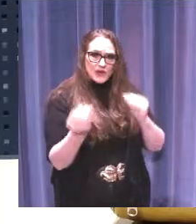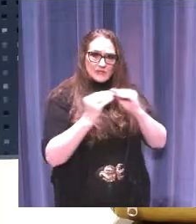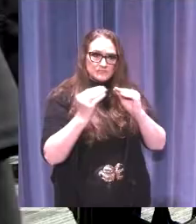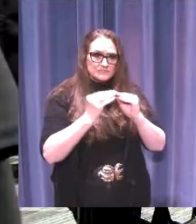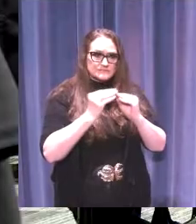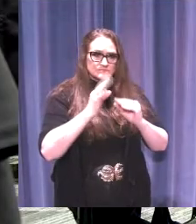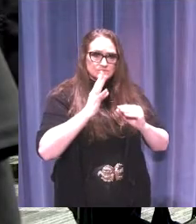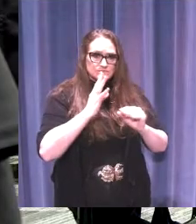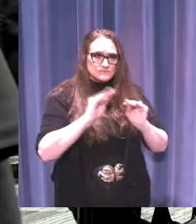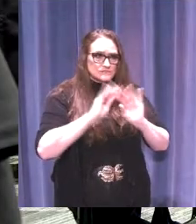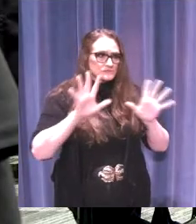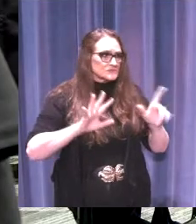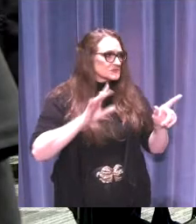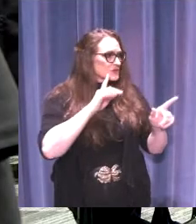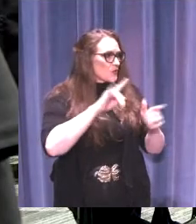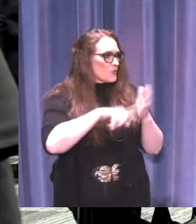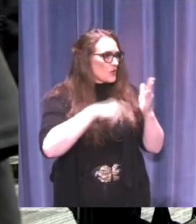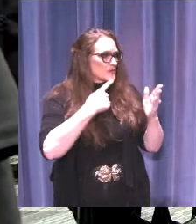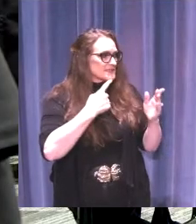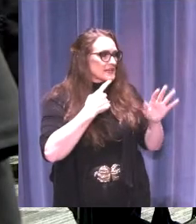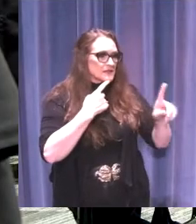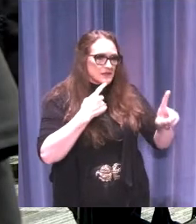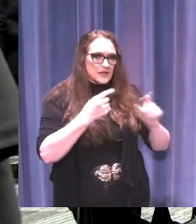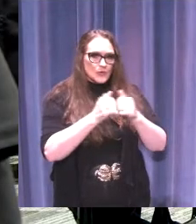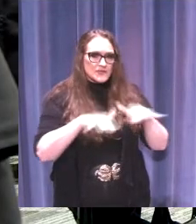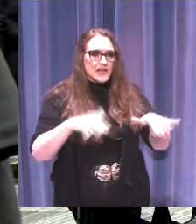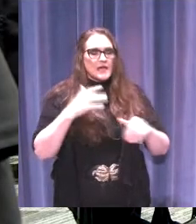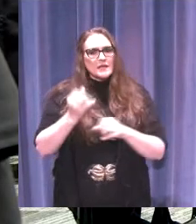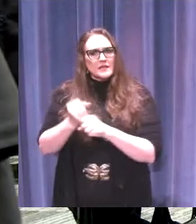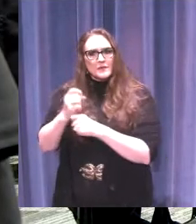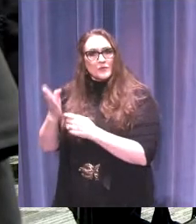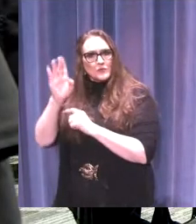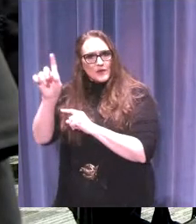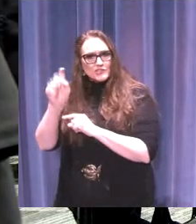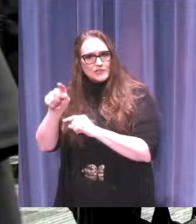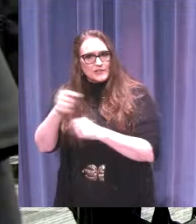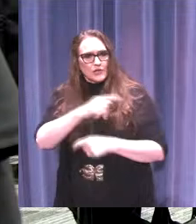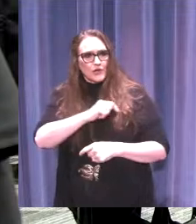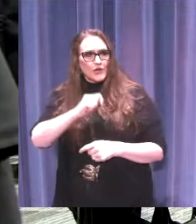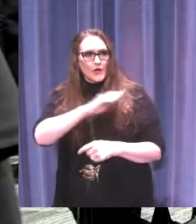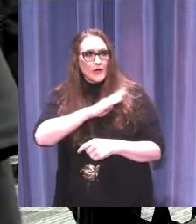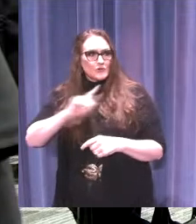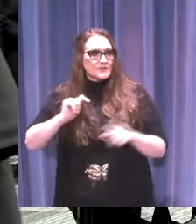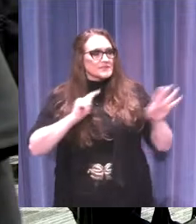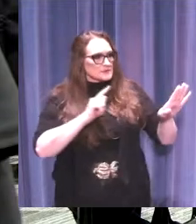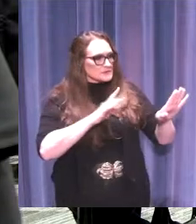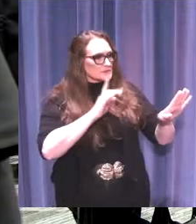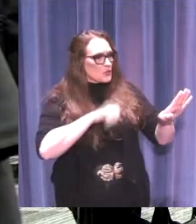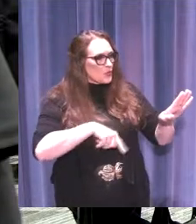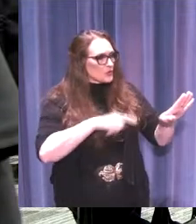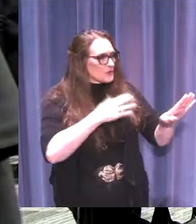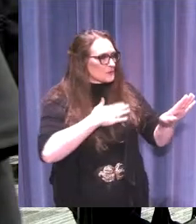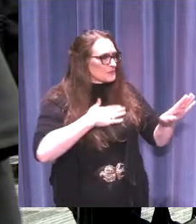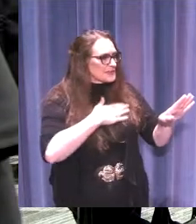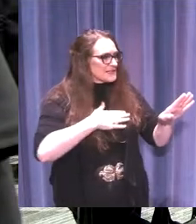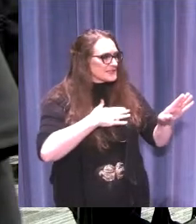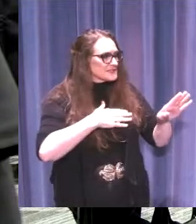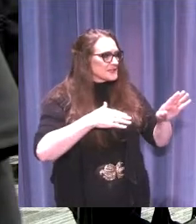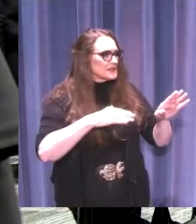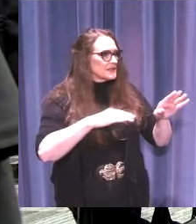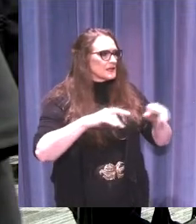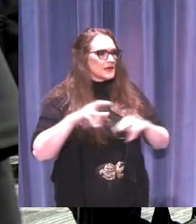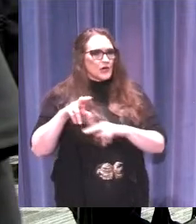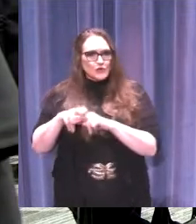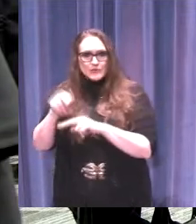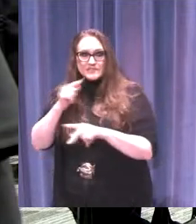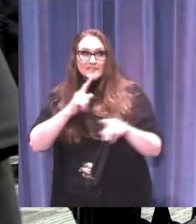articulation of Question what point number was 3. made. Point that was made. Trustee Point of order. Point of Taylor? order, please. Chair, please, point of order. Trustee